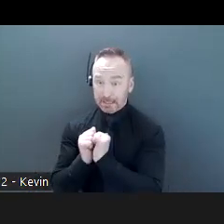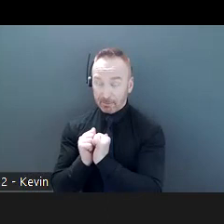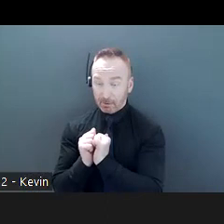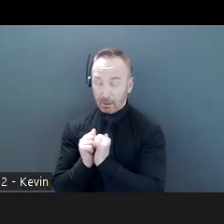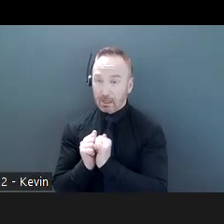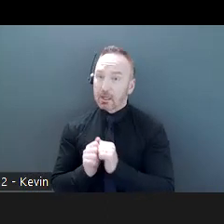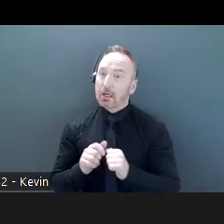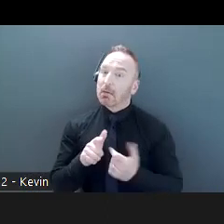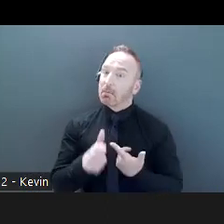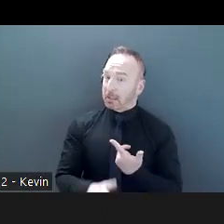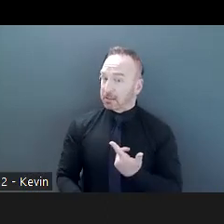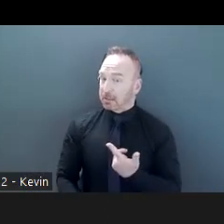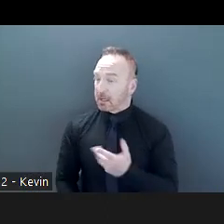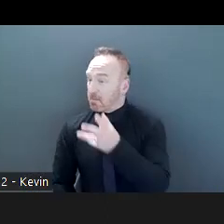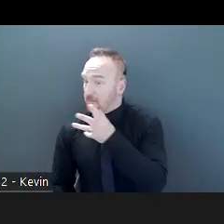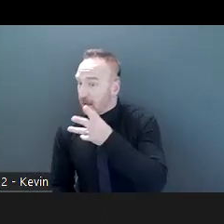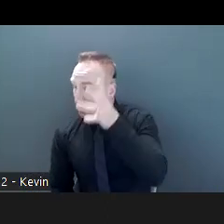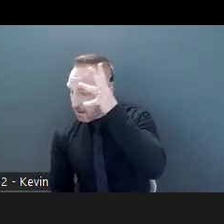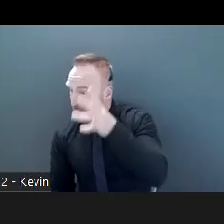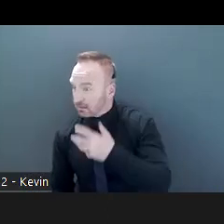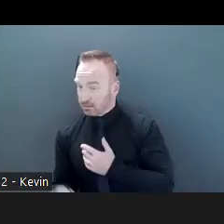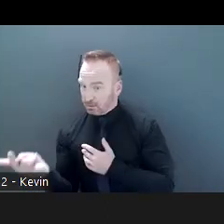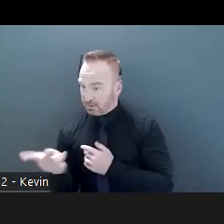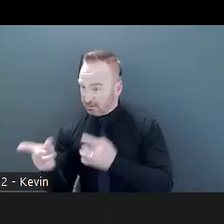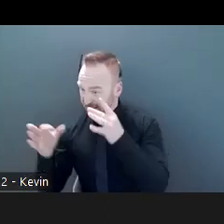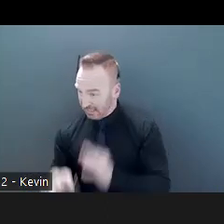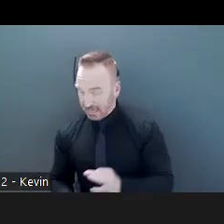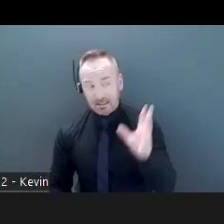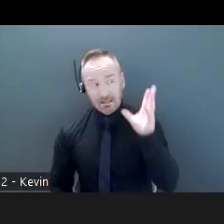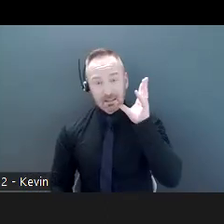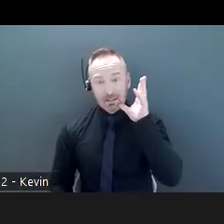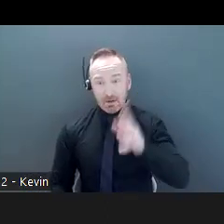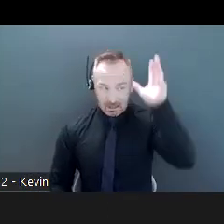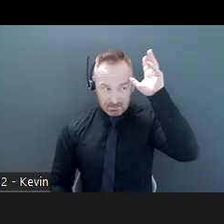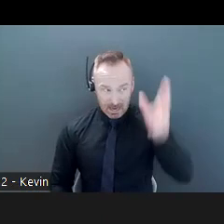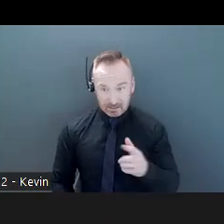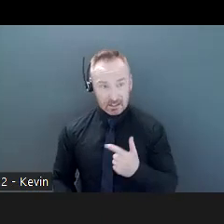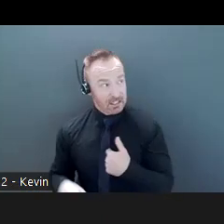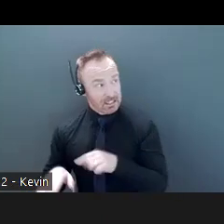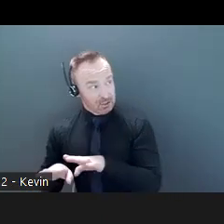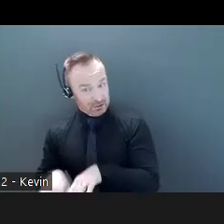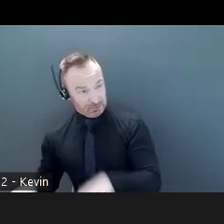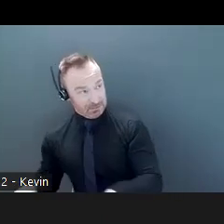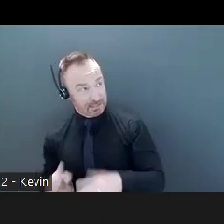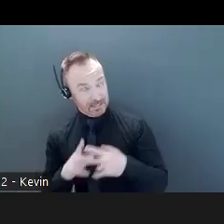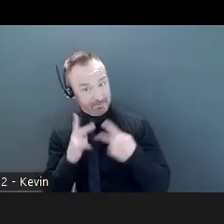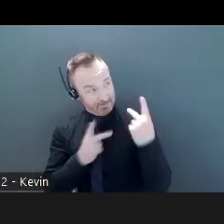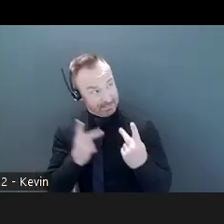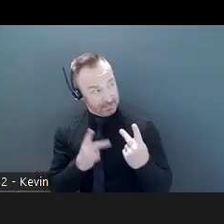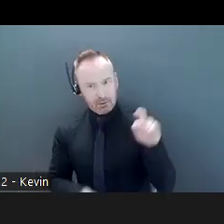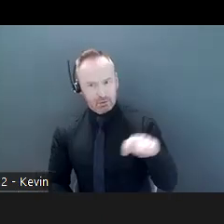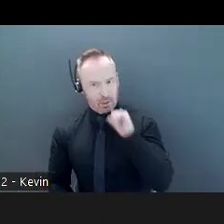grandparent shouldn't see their children, most likely, but not always, the courts will not grant that grandparent parenting